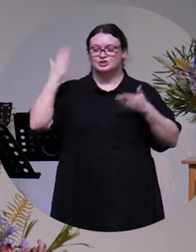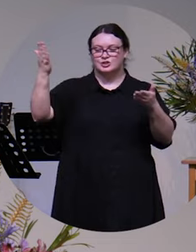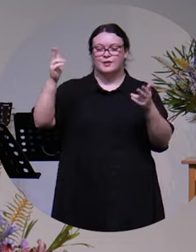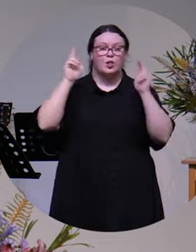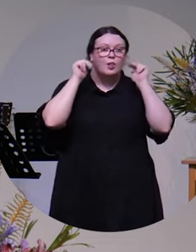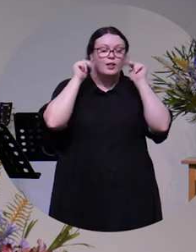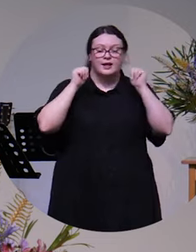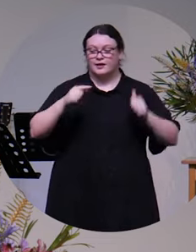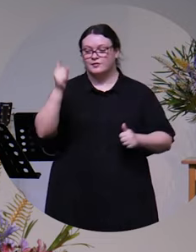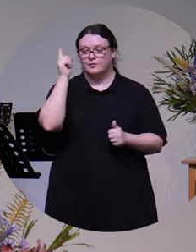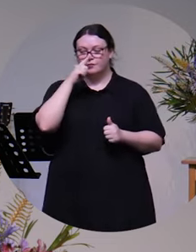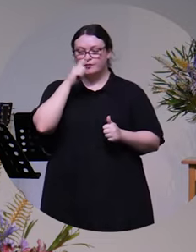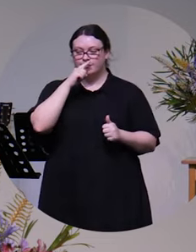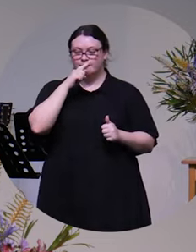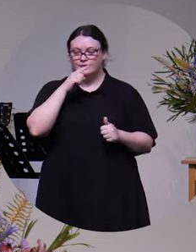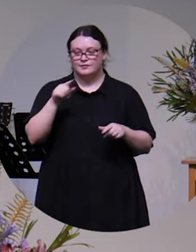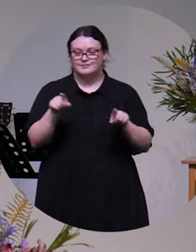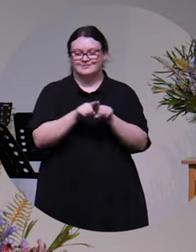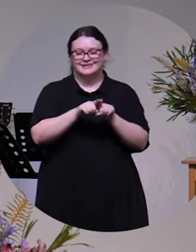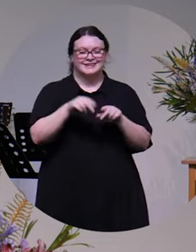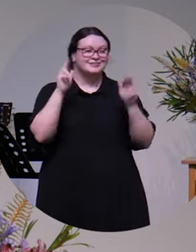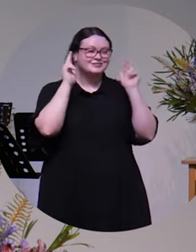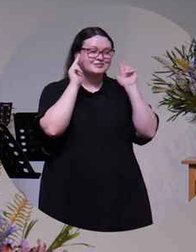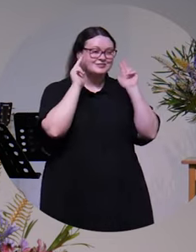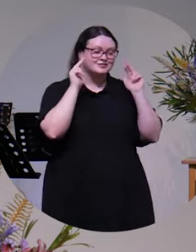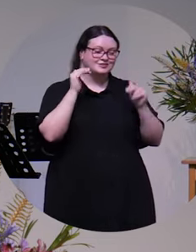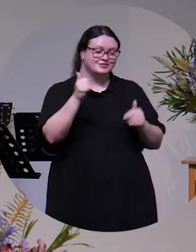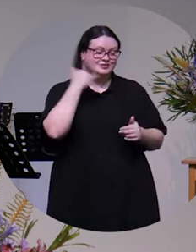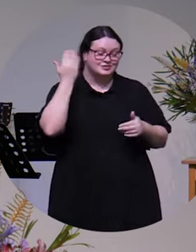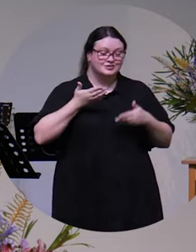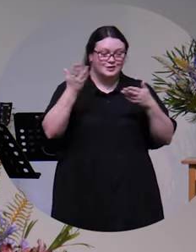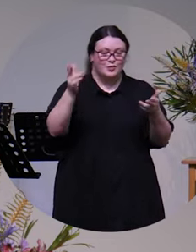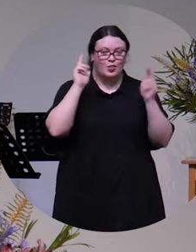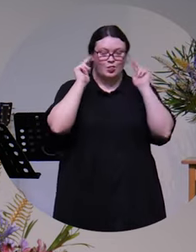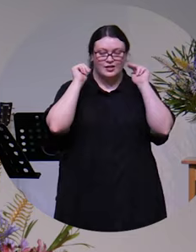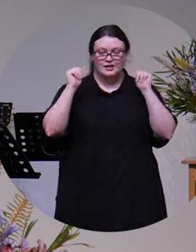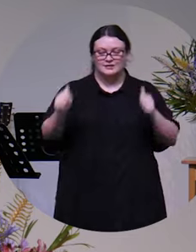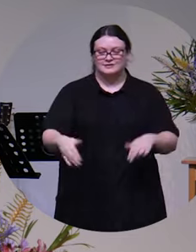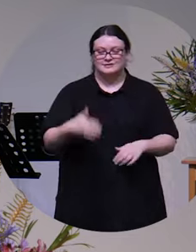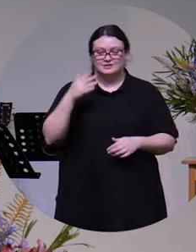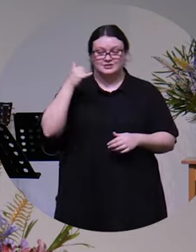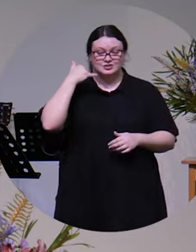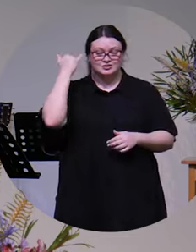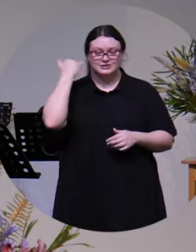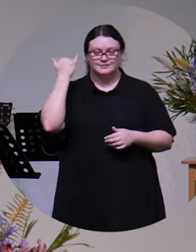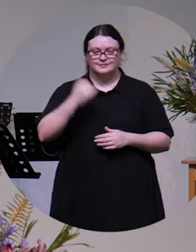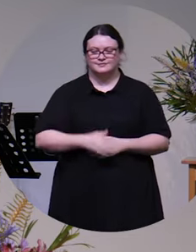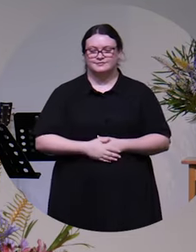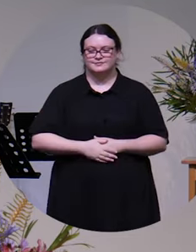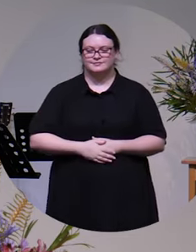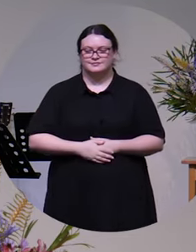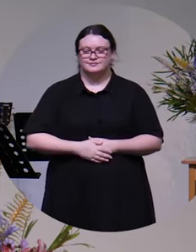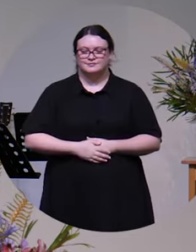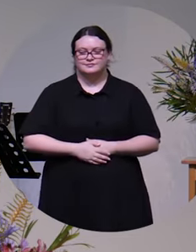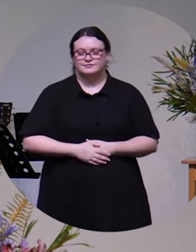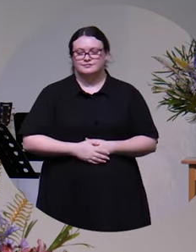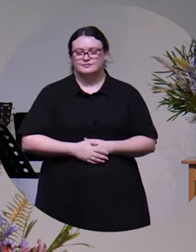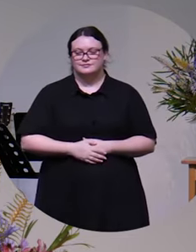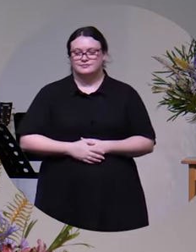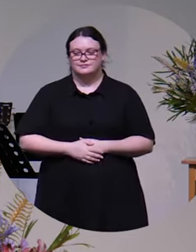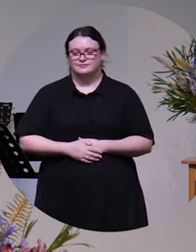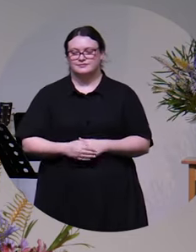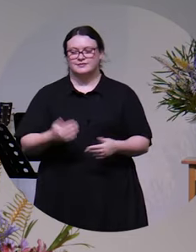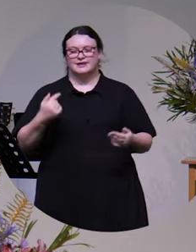God's guidance. Since being a student at school, I have been fascinated by many elements of science